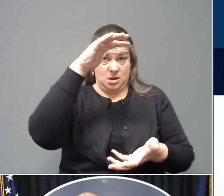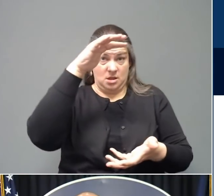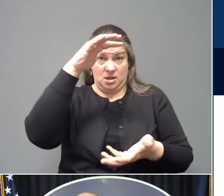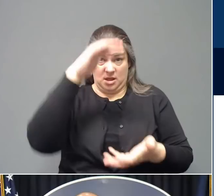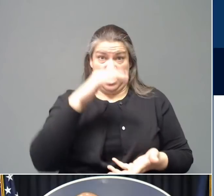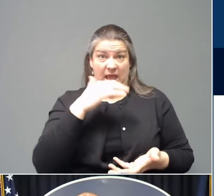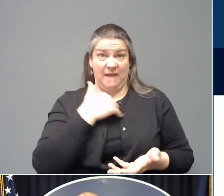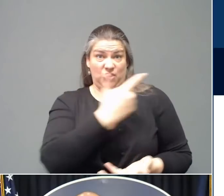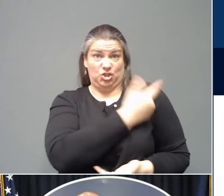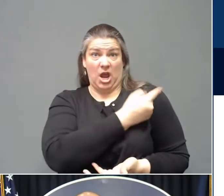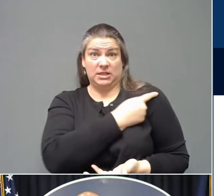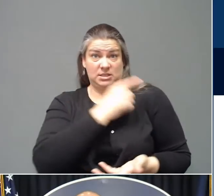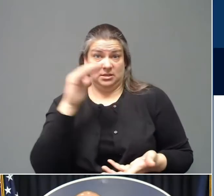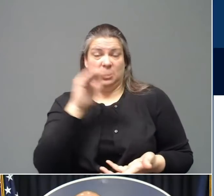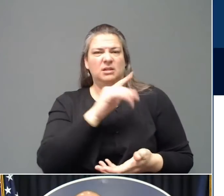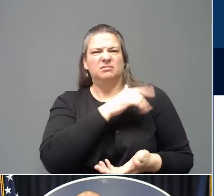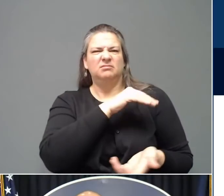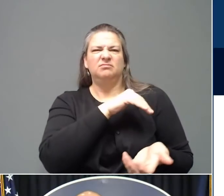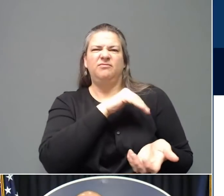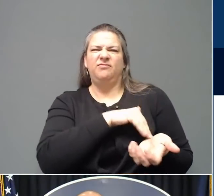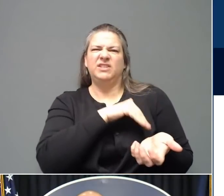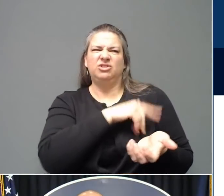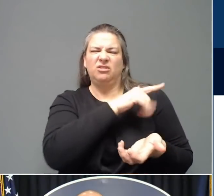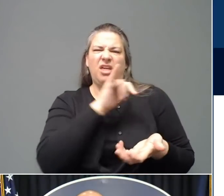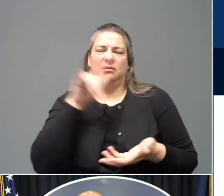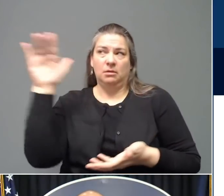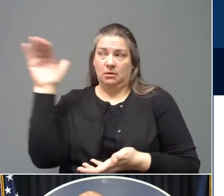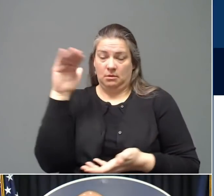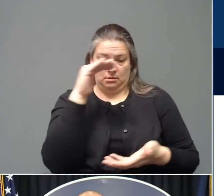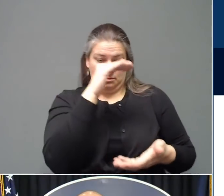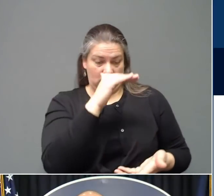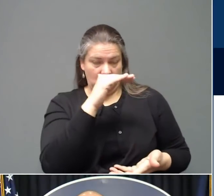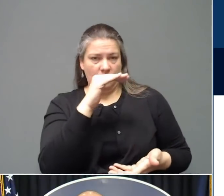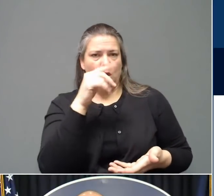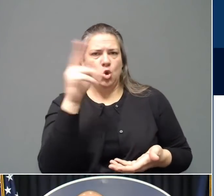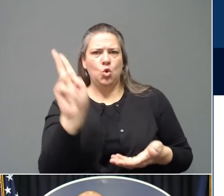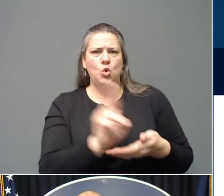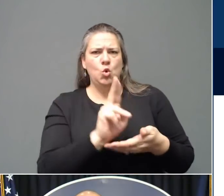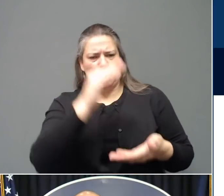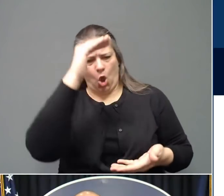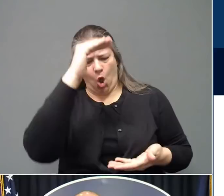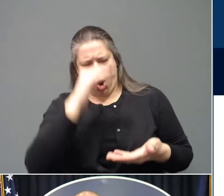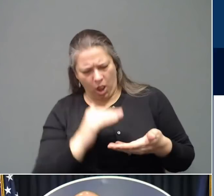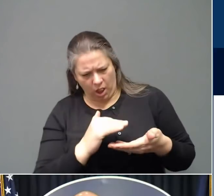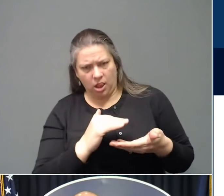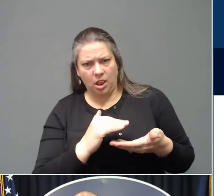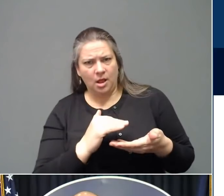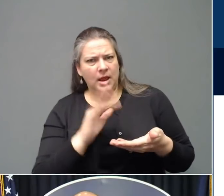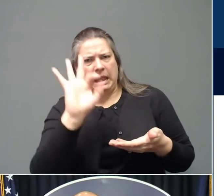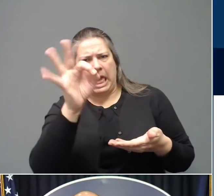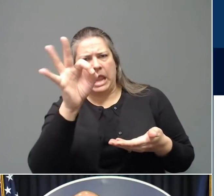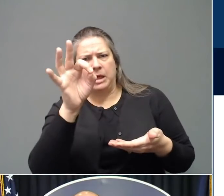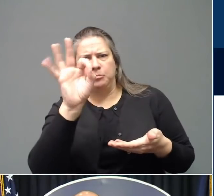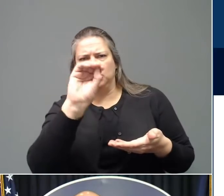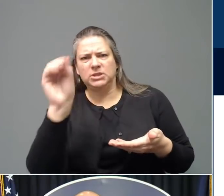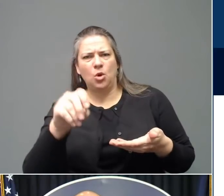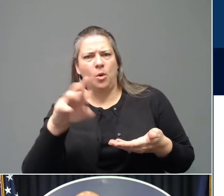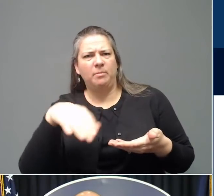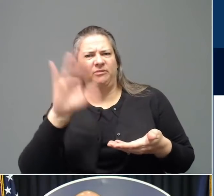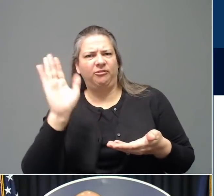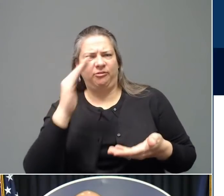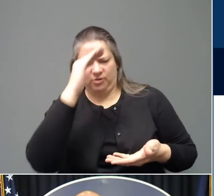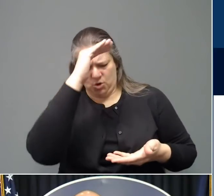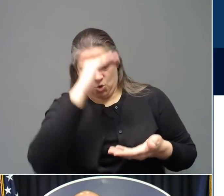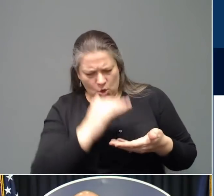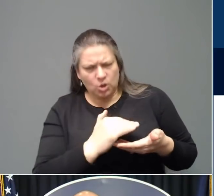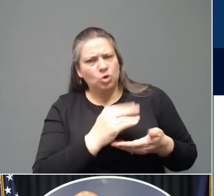within 7 days. So the goal is a willing arm is a ready arm to receive the vaccine, use the vaccine, give